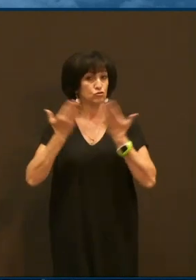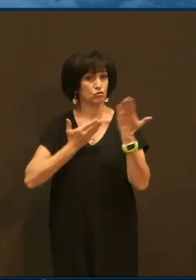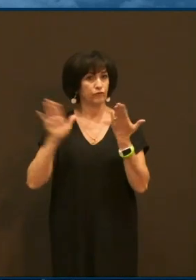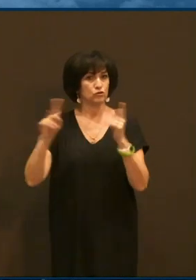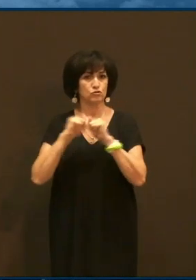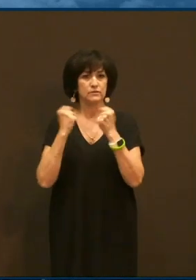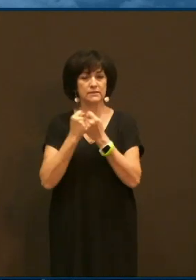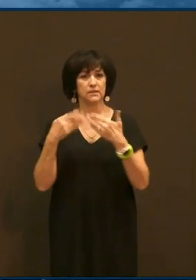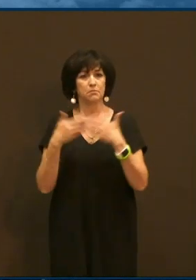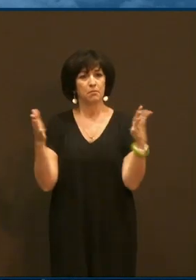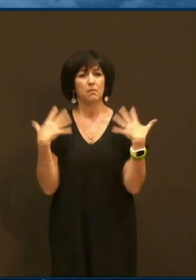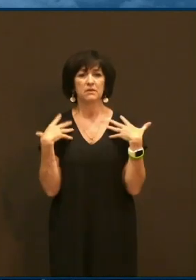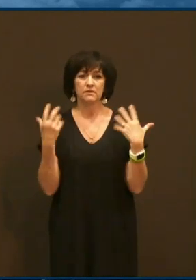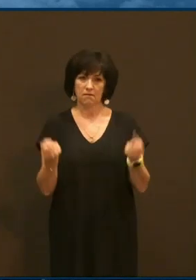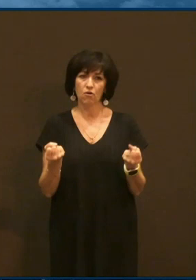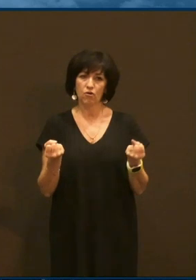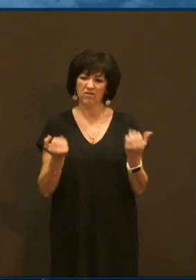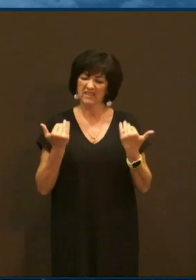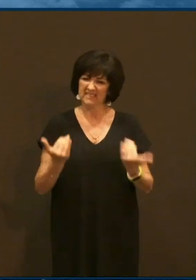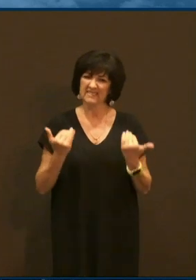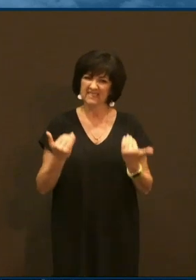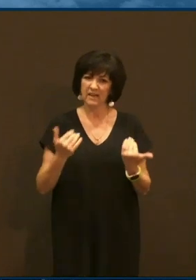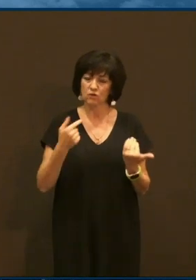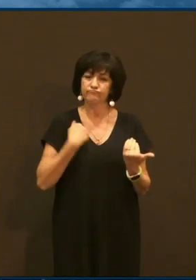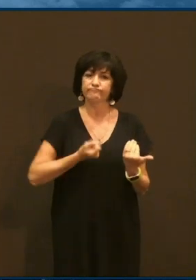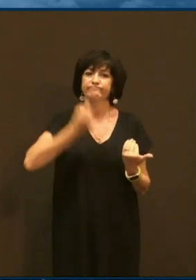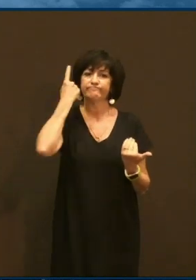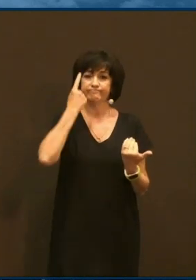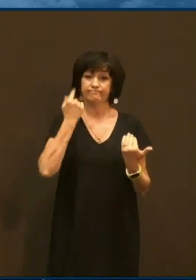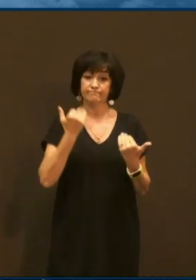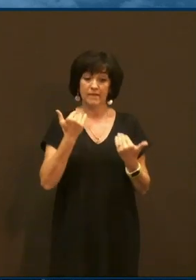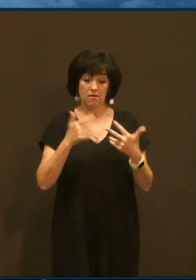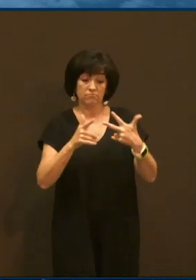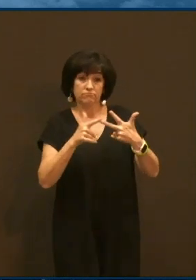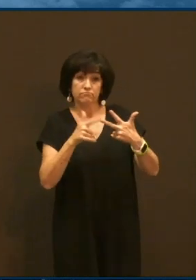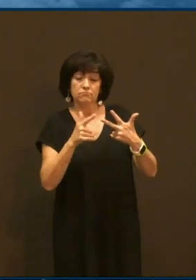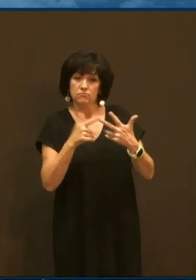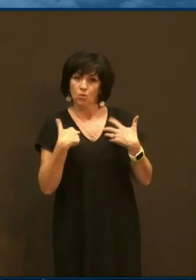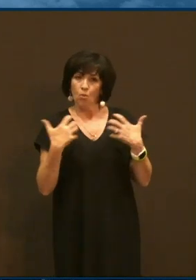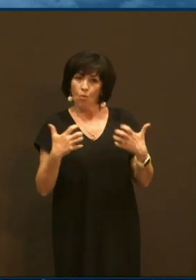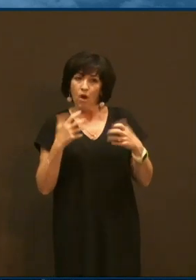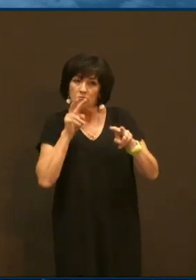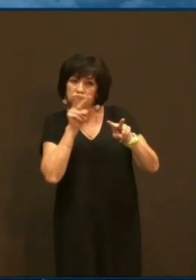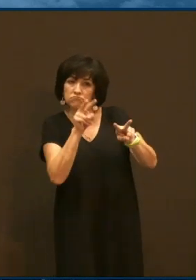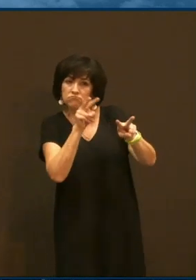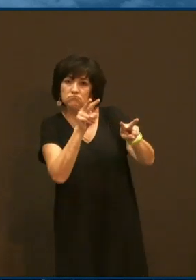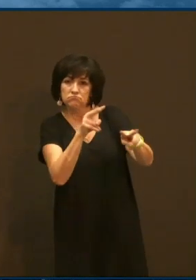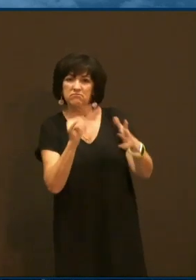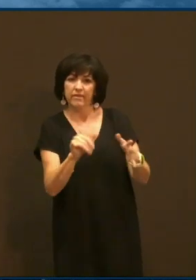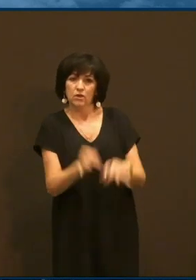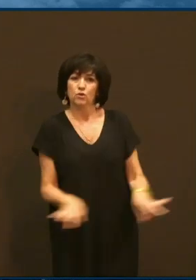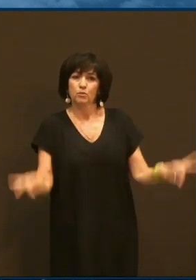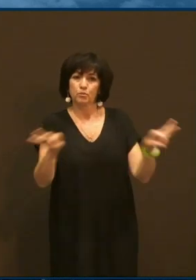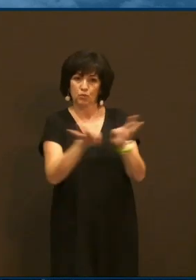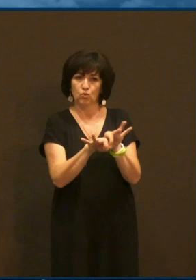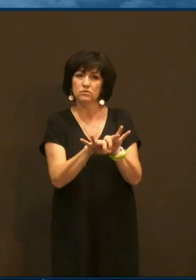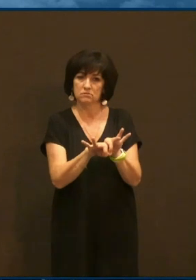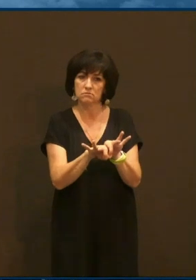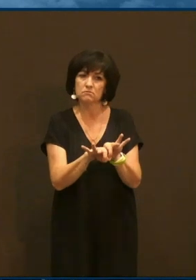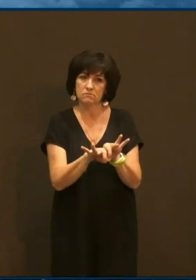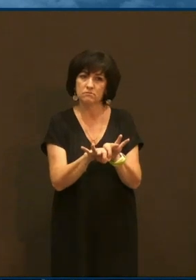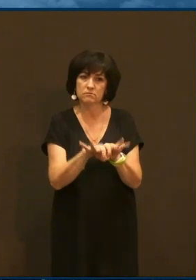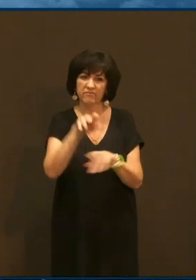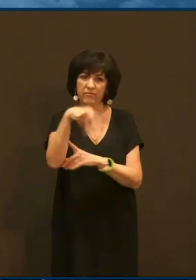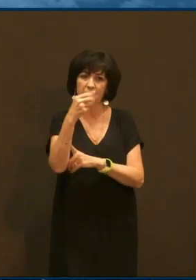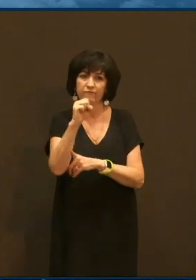Health as we move into this really important new phase where we're maintaining the health of our